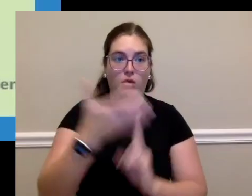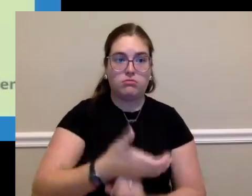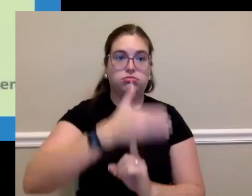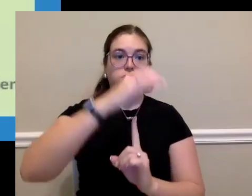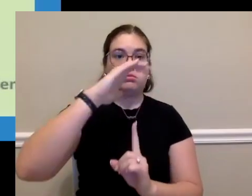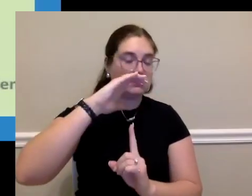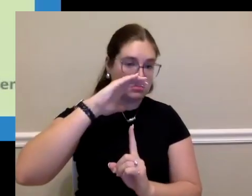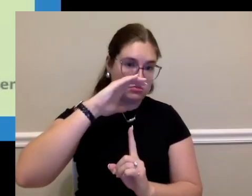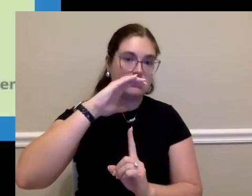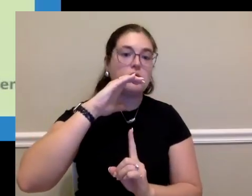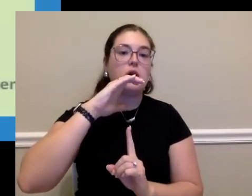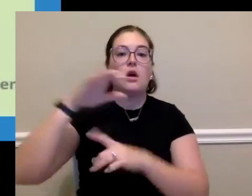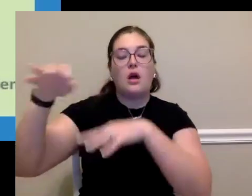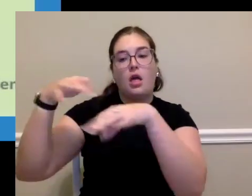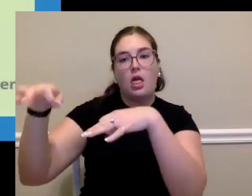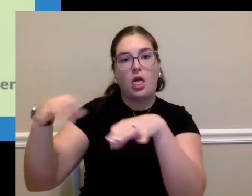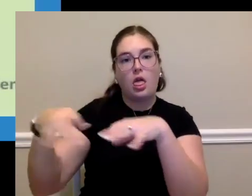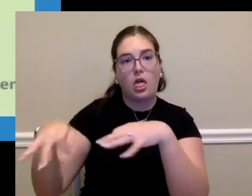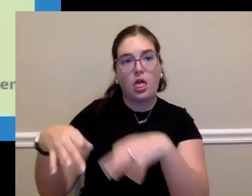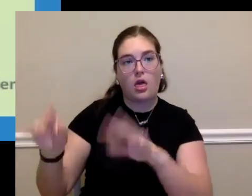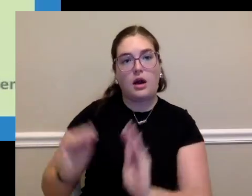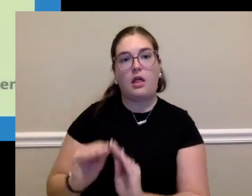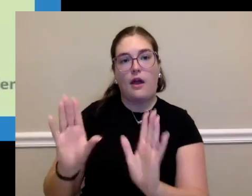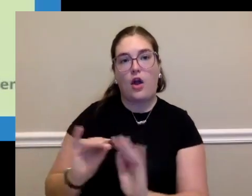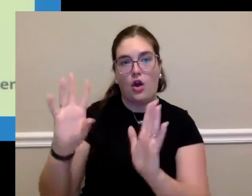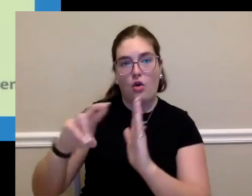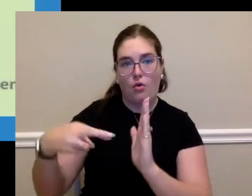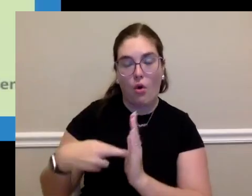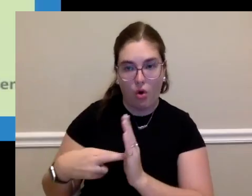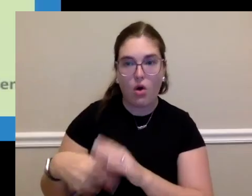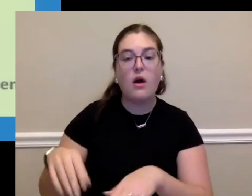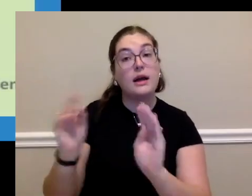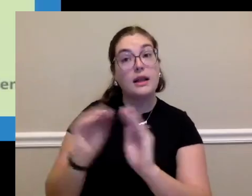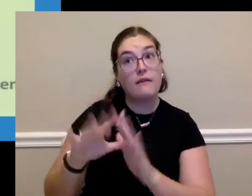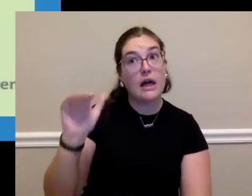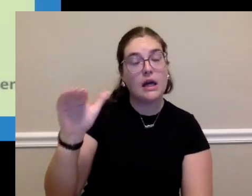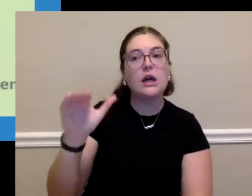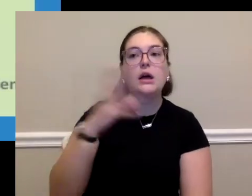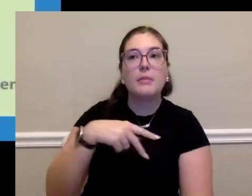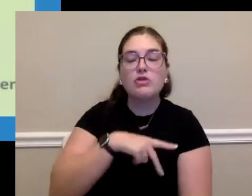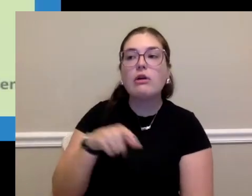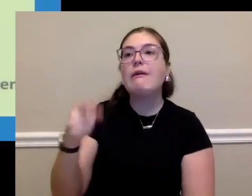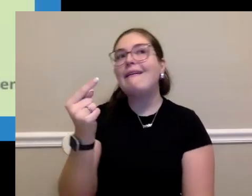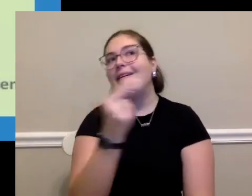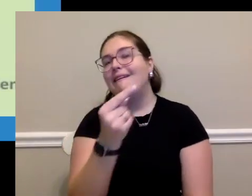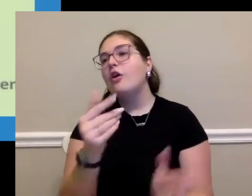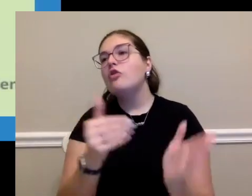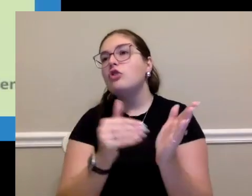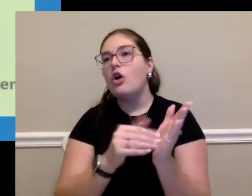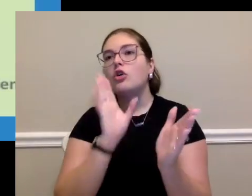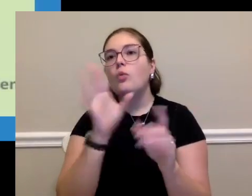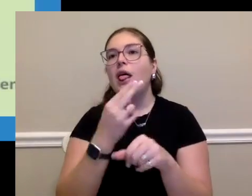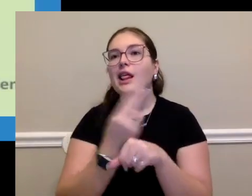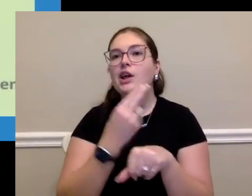message conduit role into the message clarifier role, and you're clarifying to the patient this doctor uses